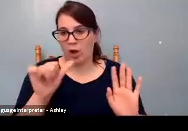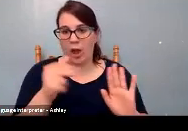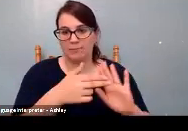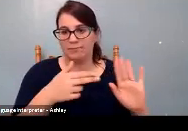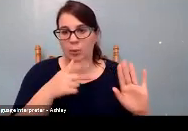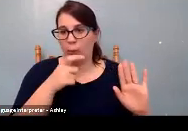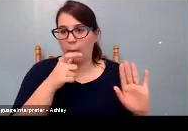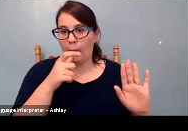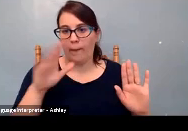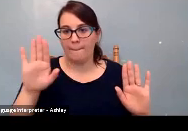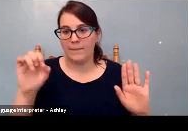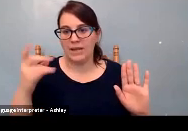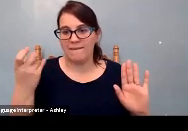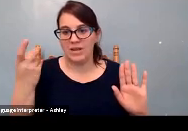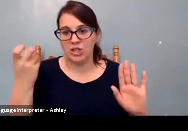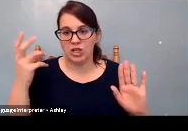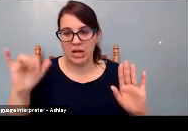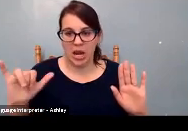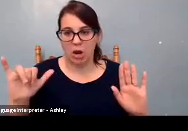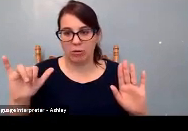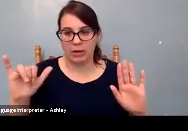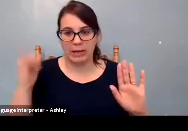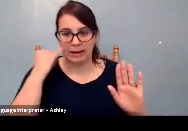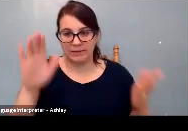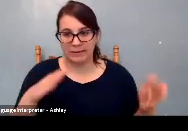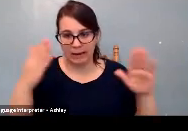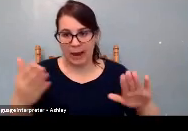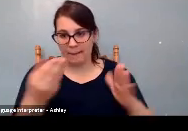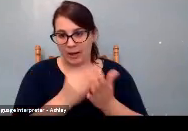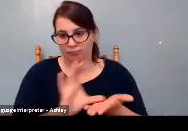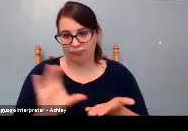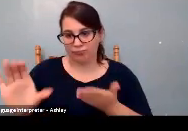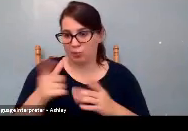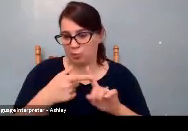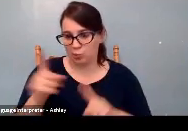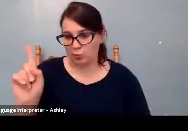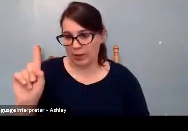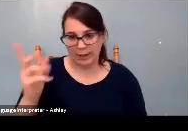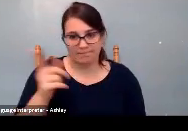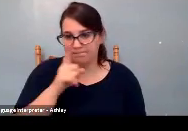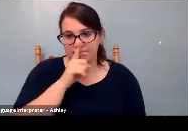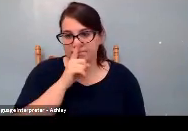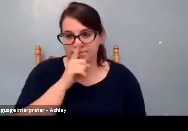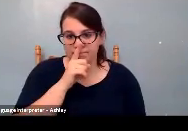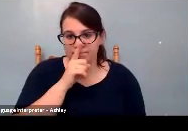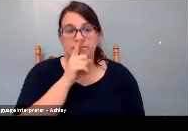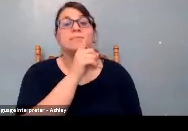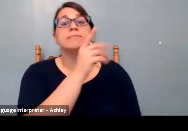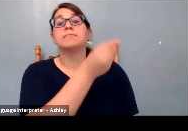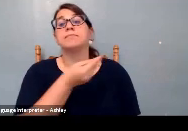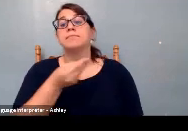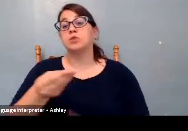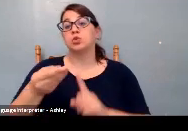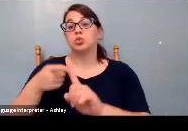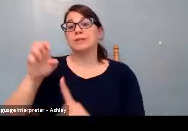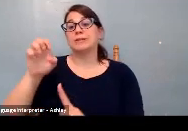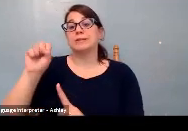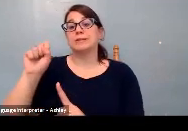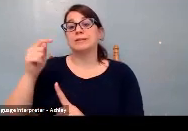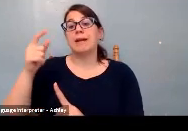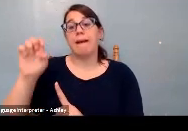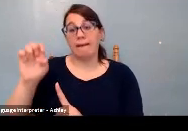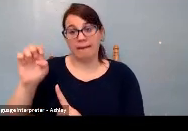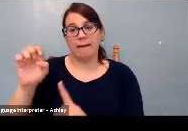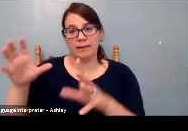to receive the monies upon death. The funds will go into the individual's estate. So if the beneficiary does not have a